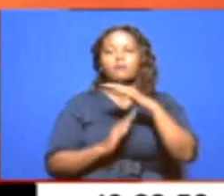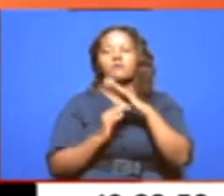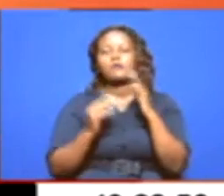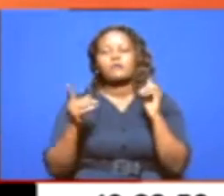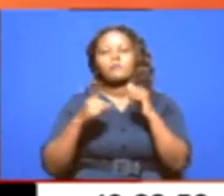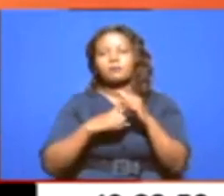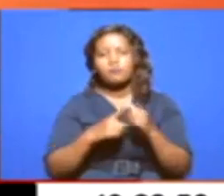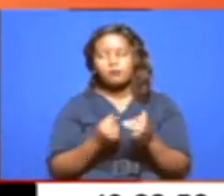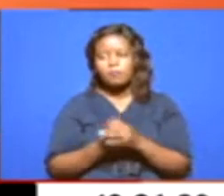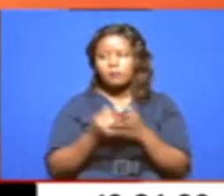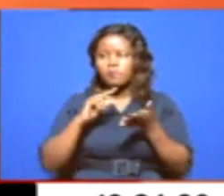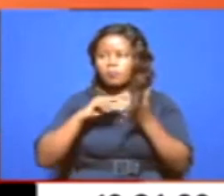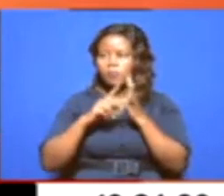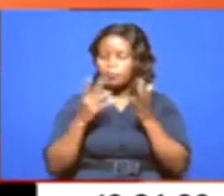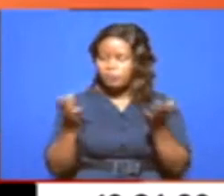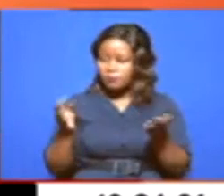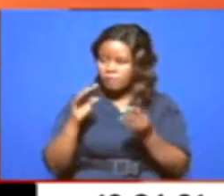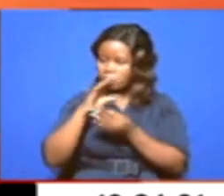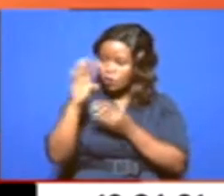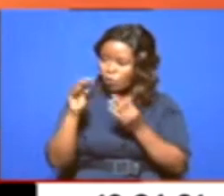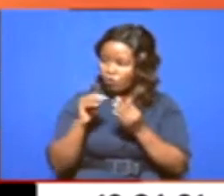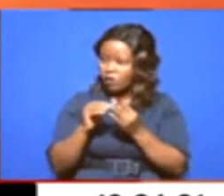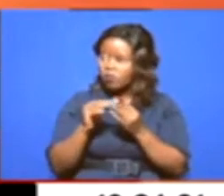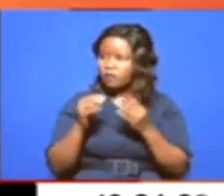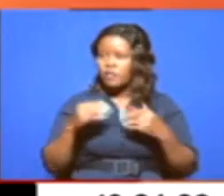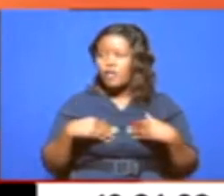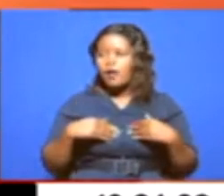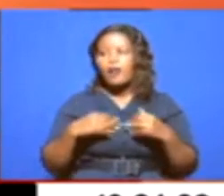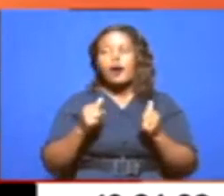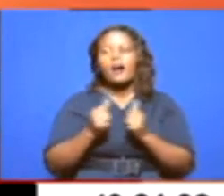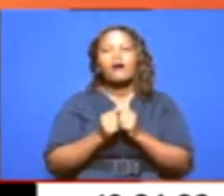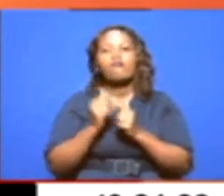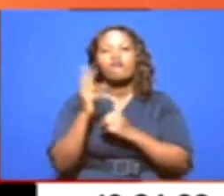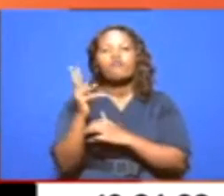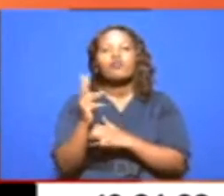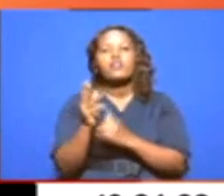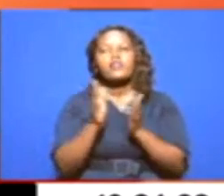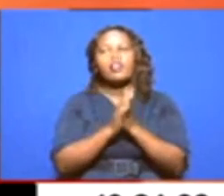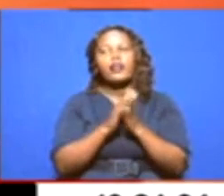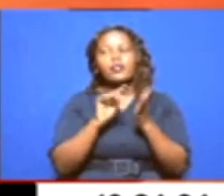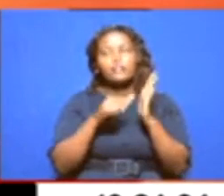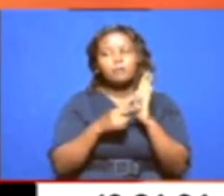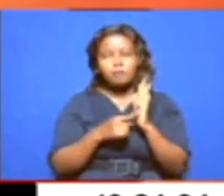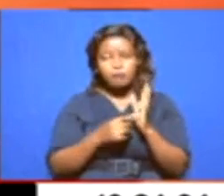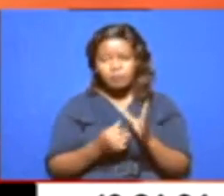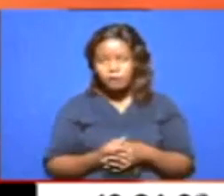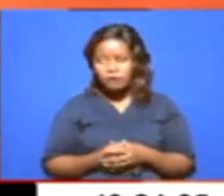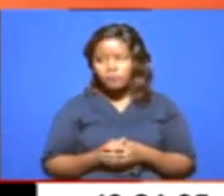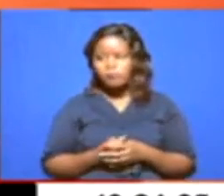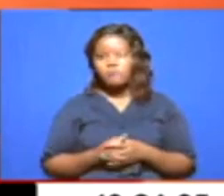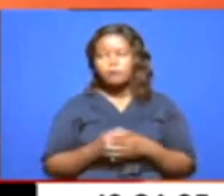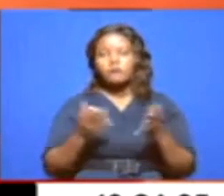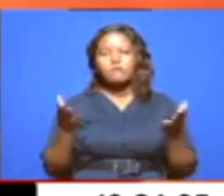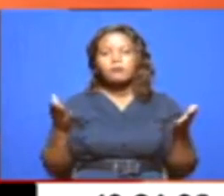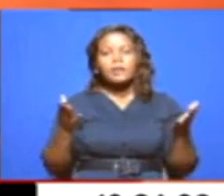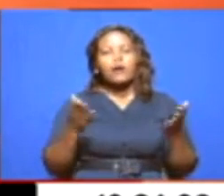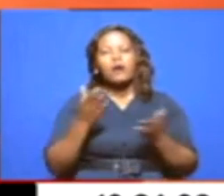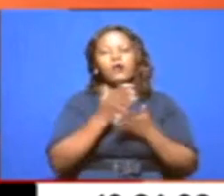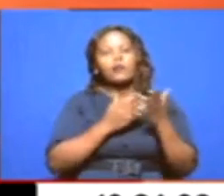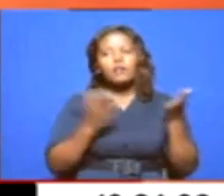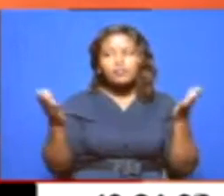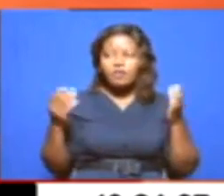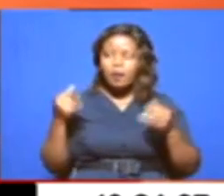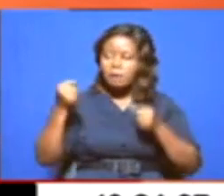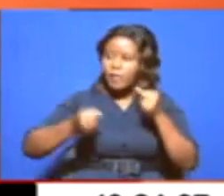overall, this is the 14. That's where we're going to get the ranking point for that. Now, let's now take a look at some of the athletes